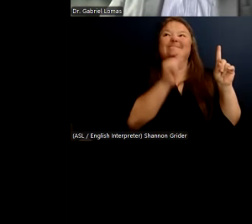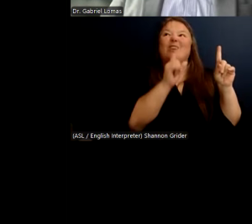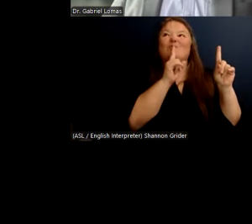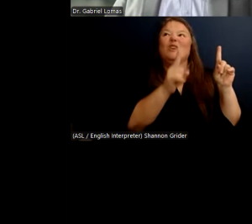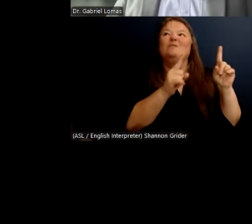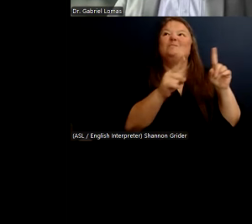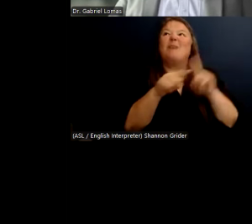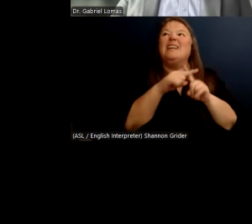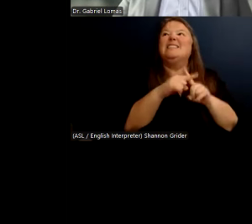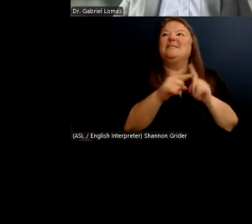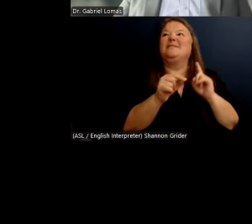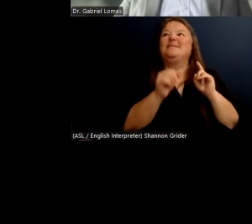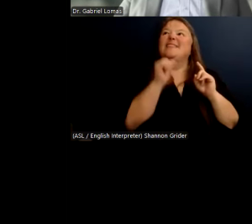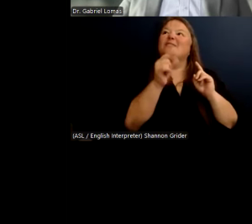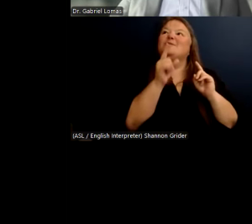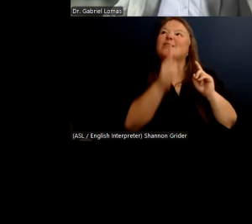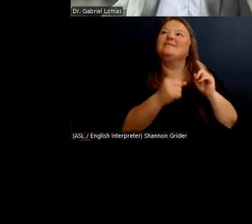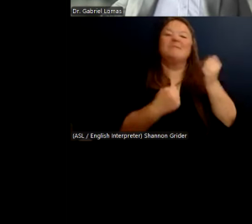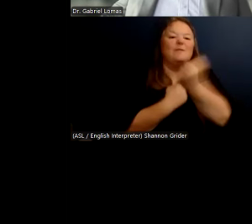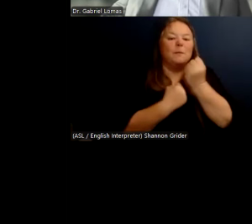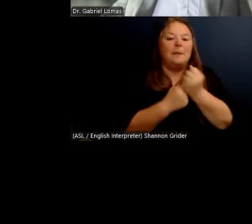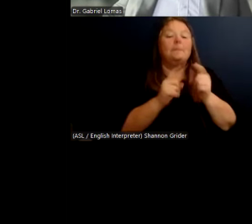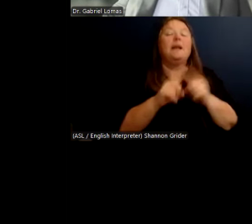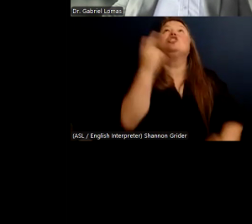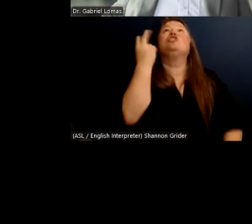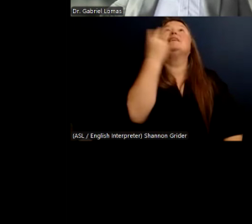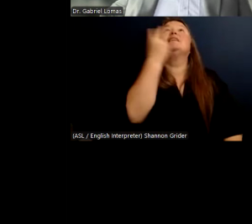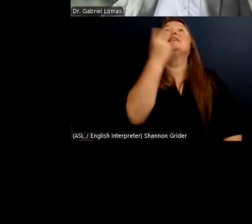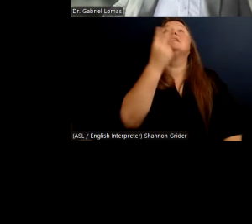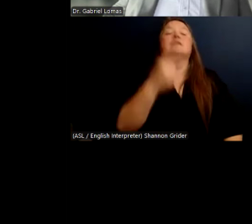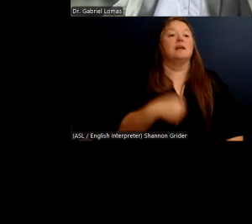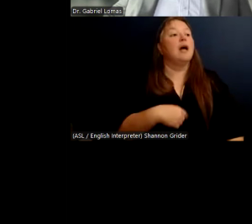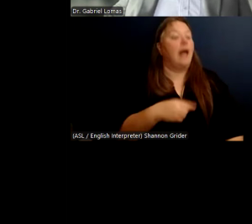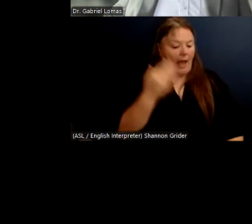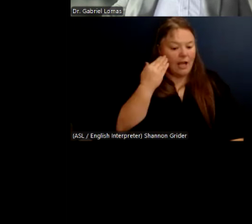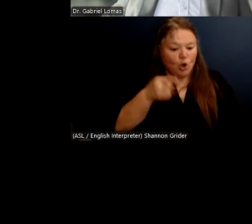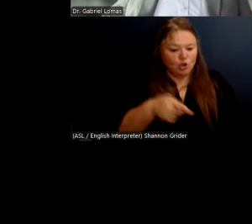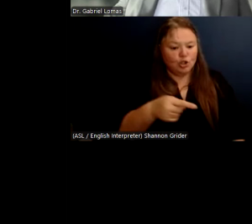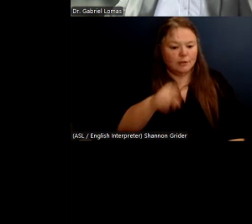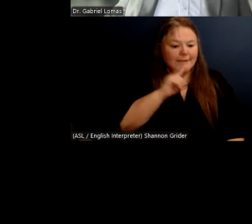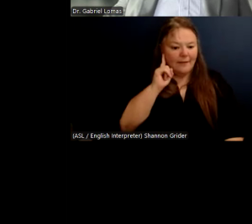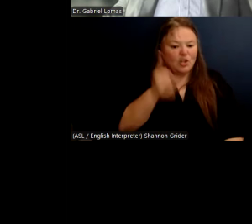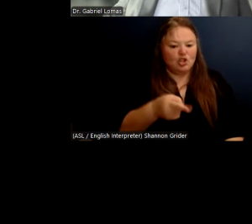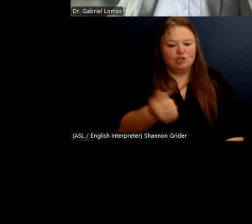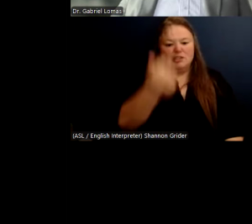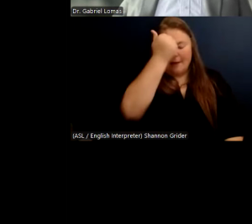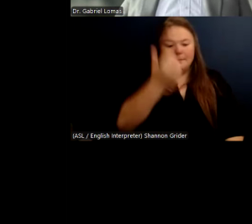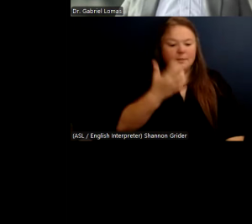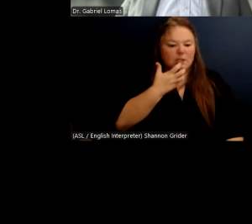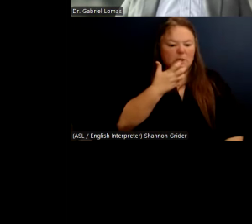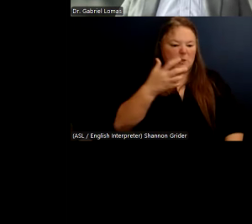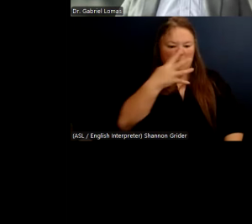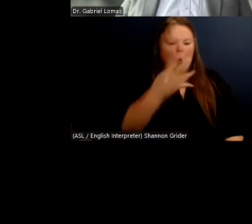deaf individuals, and he could read his lips and said, "I know you're deaf, you're dumb to ignore my calls to you."